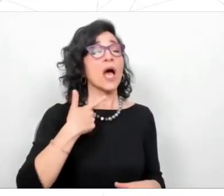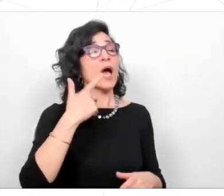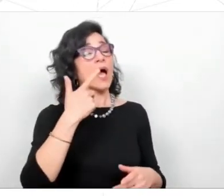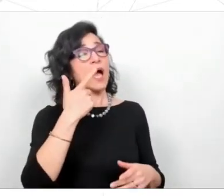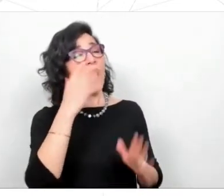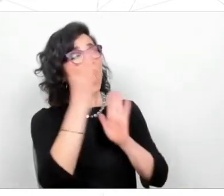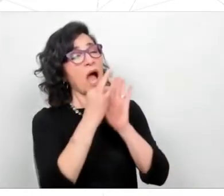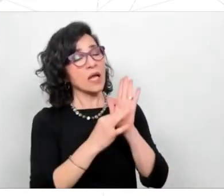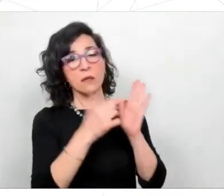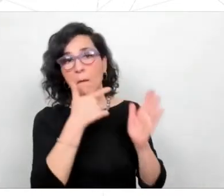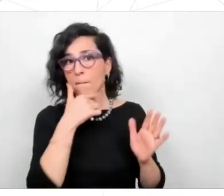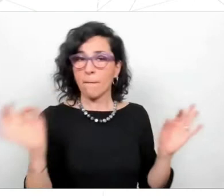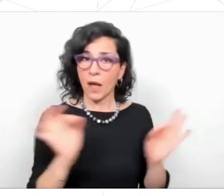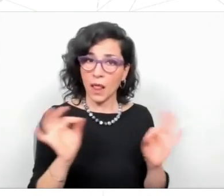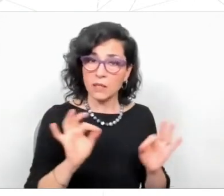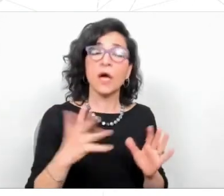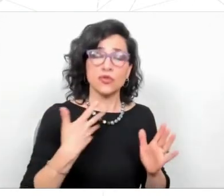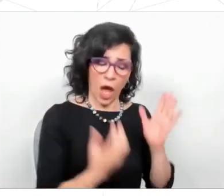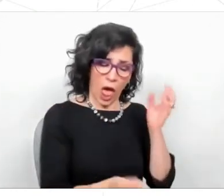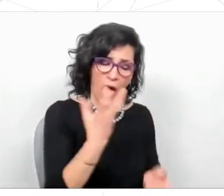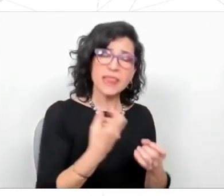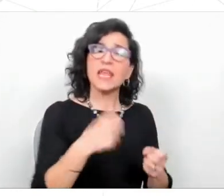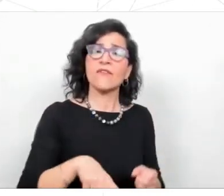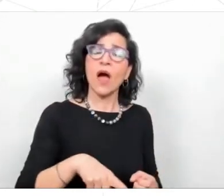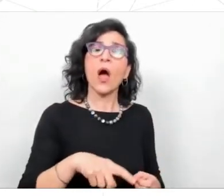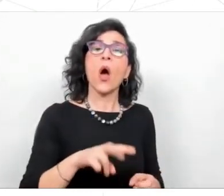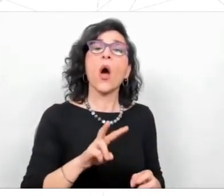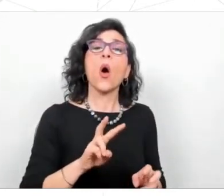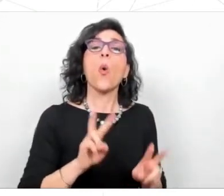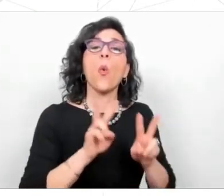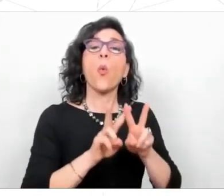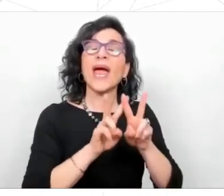time to help with visual identification of information on the screen.